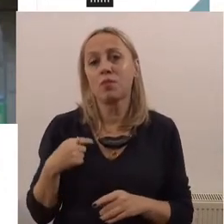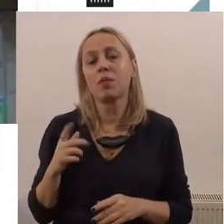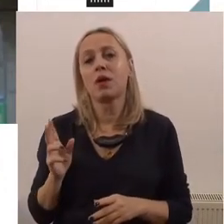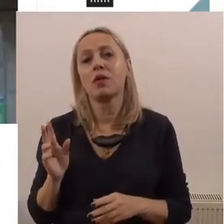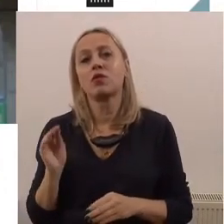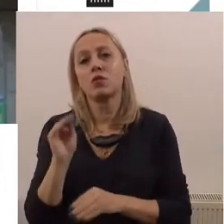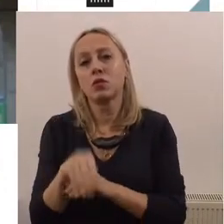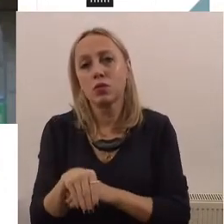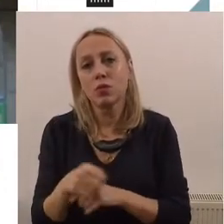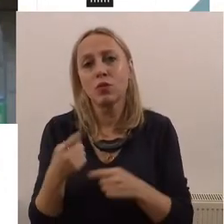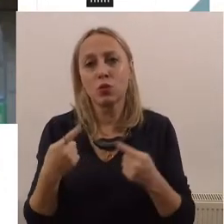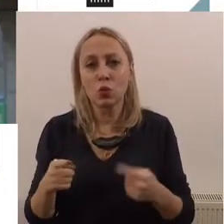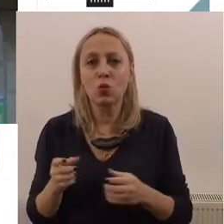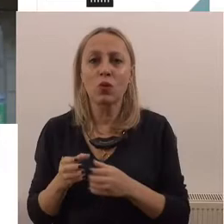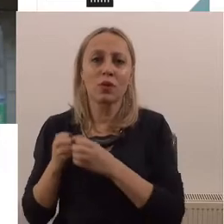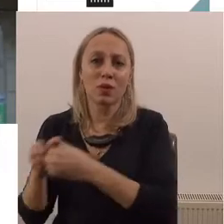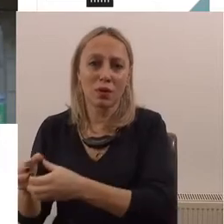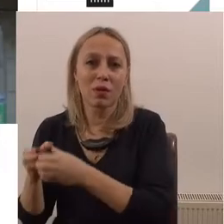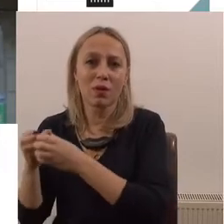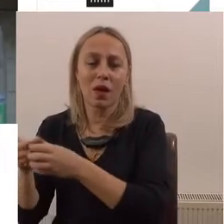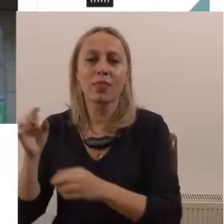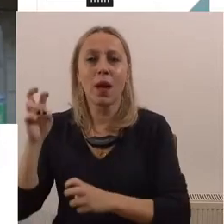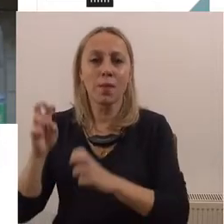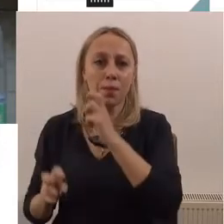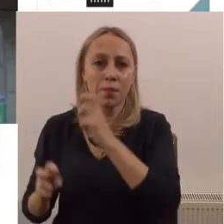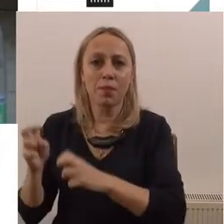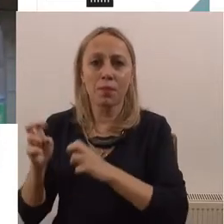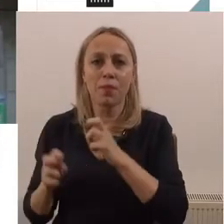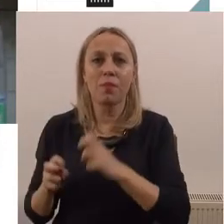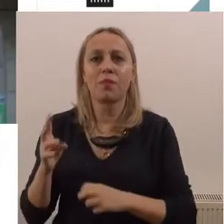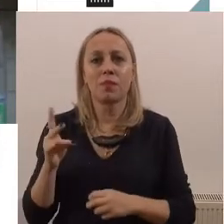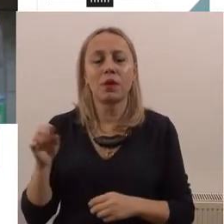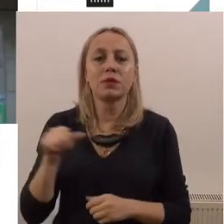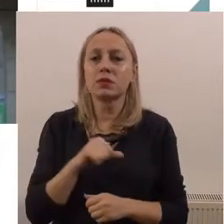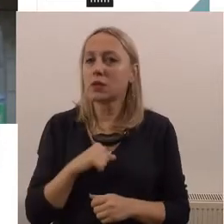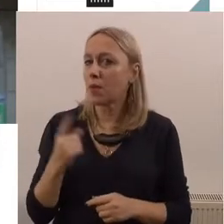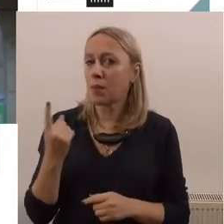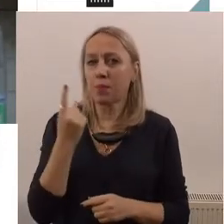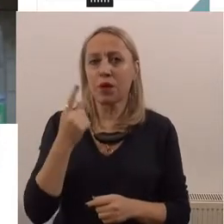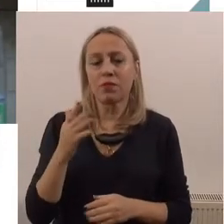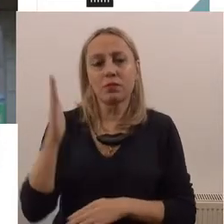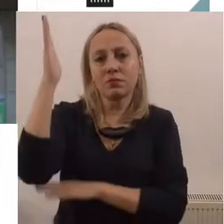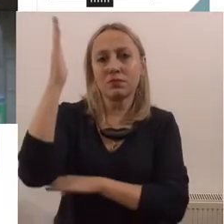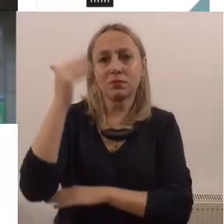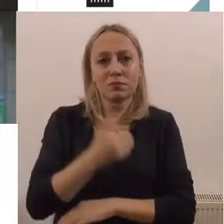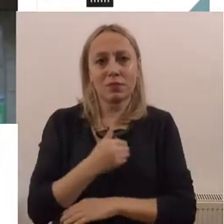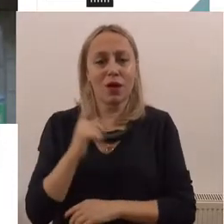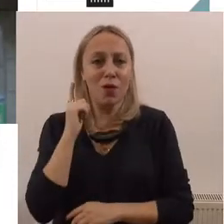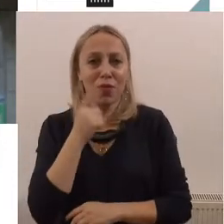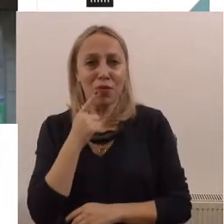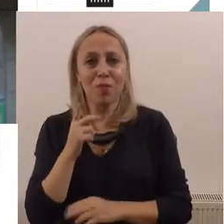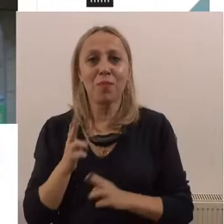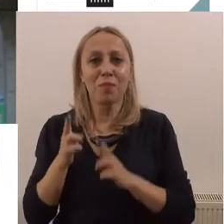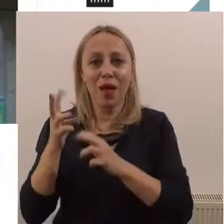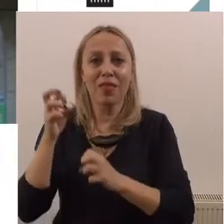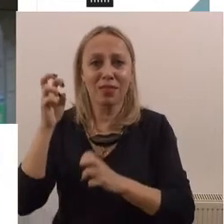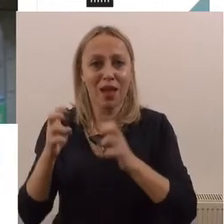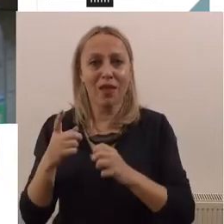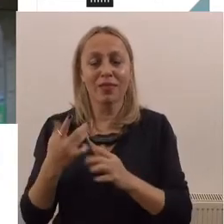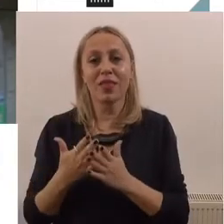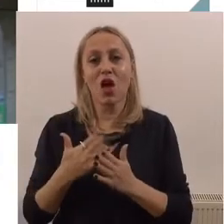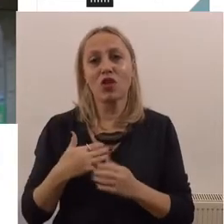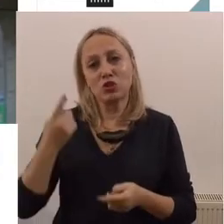for the deaf people. Then we involved other communities, but the community of deaf people were the first